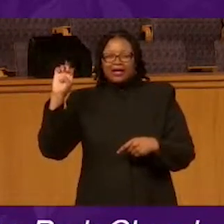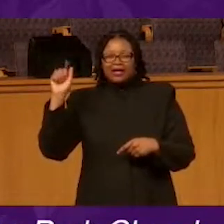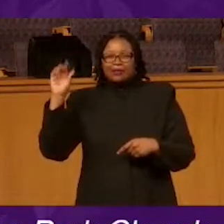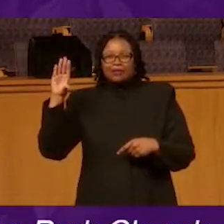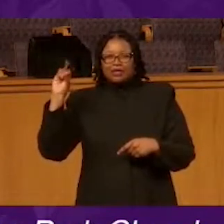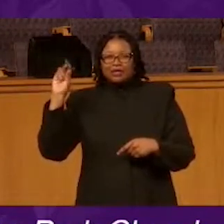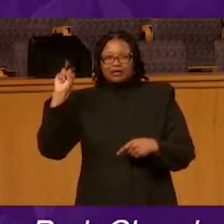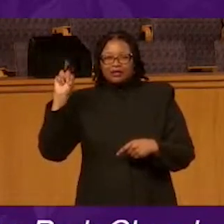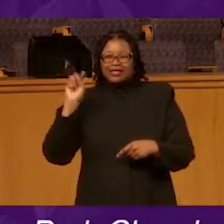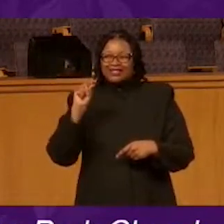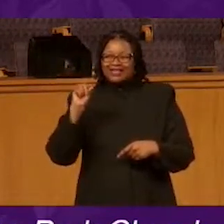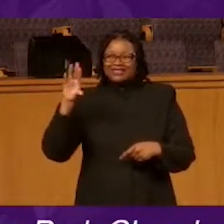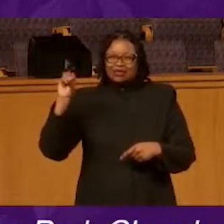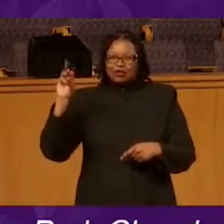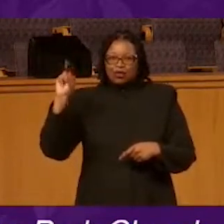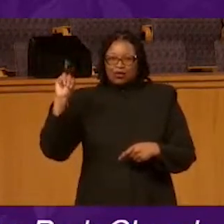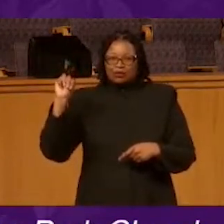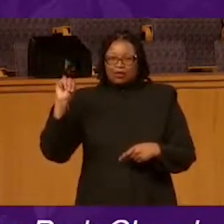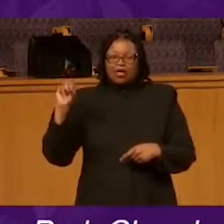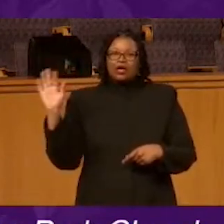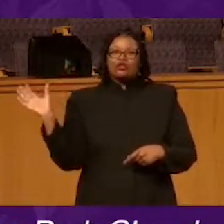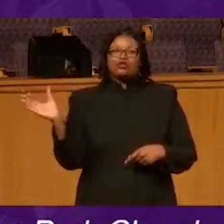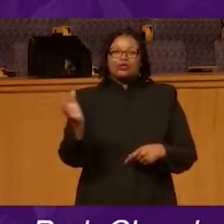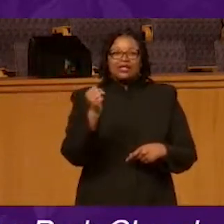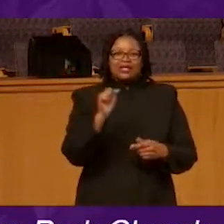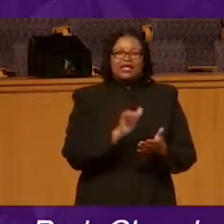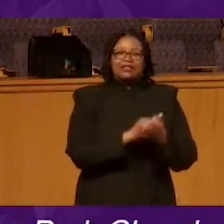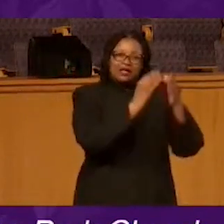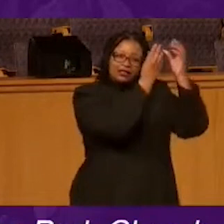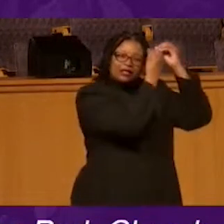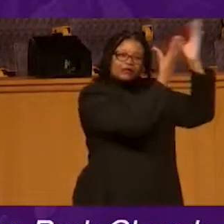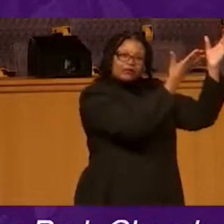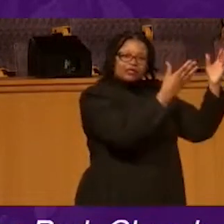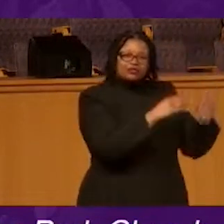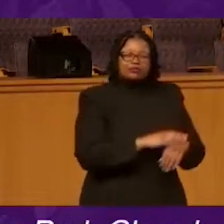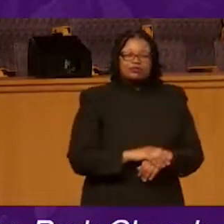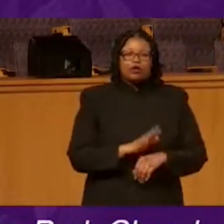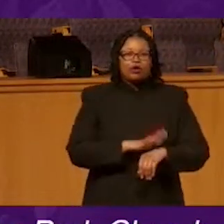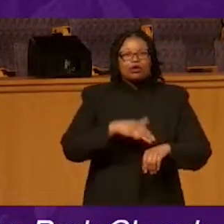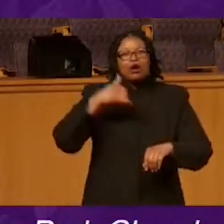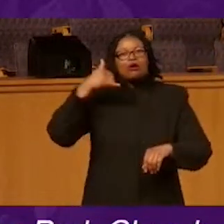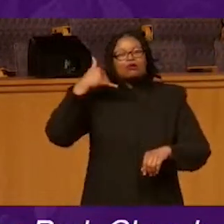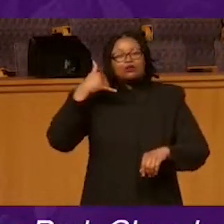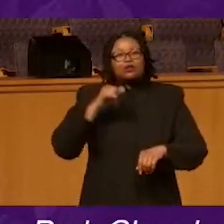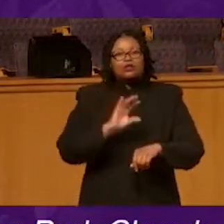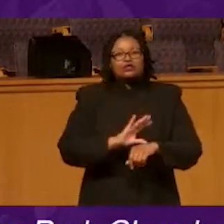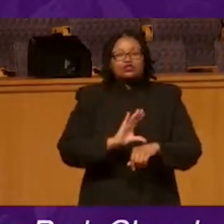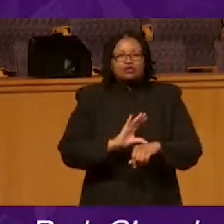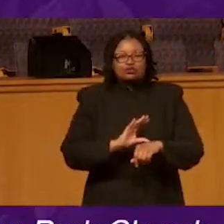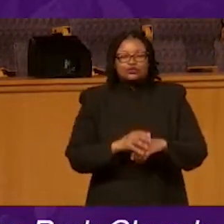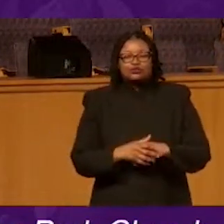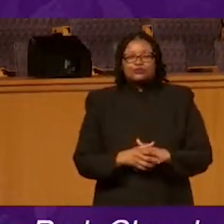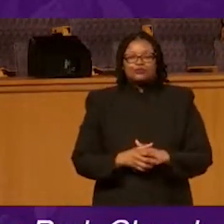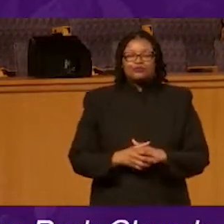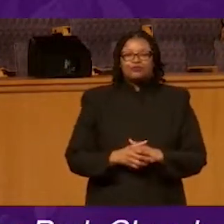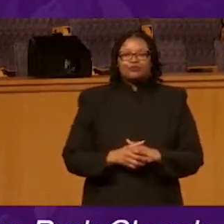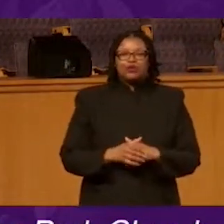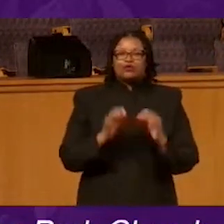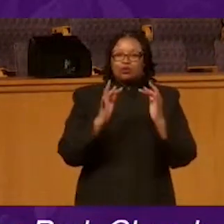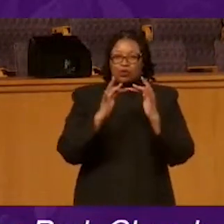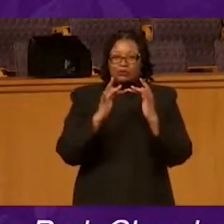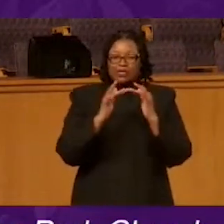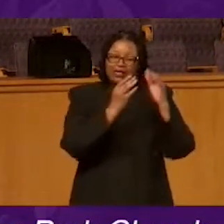crowbeacon.com and you'll be able to get that information. Now, it will